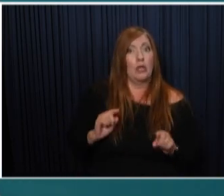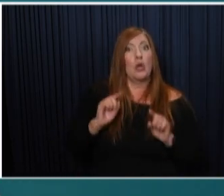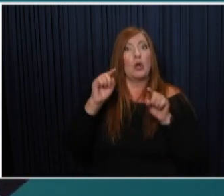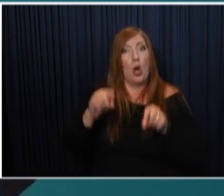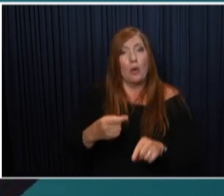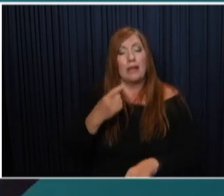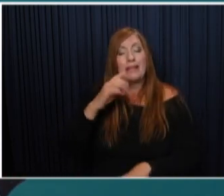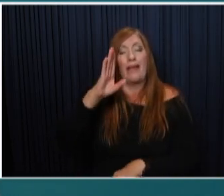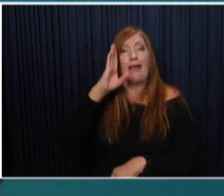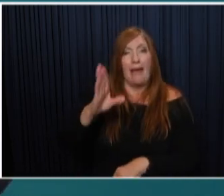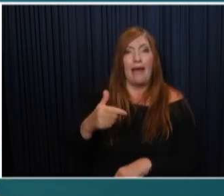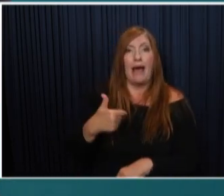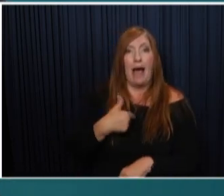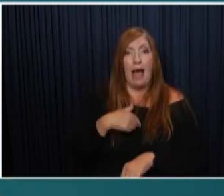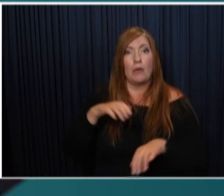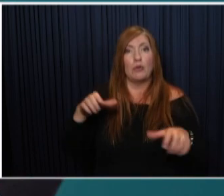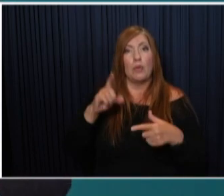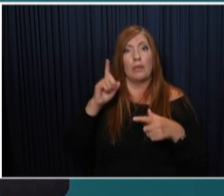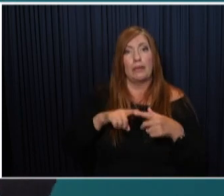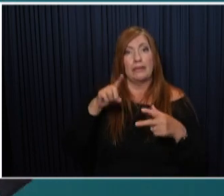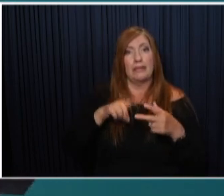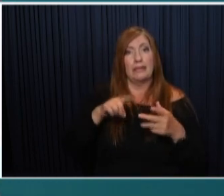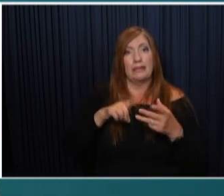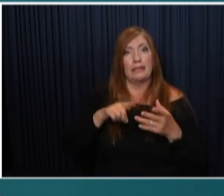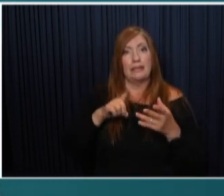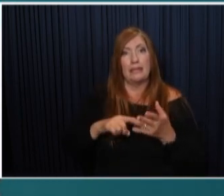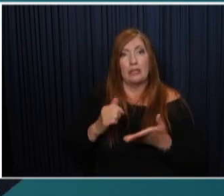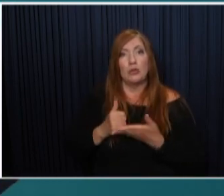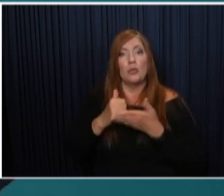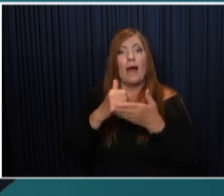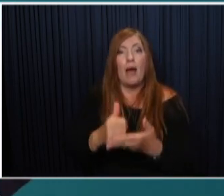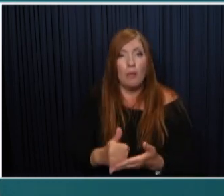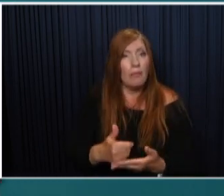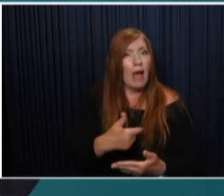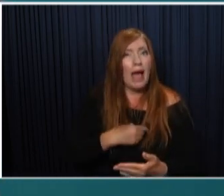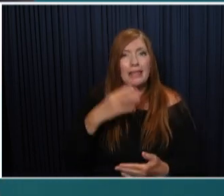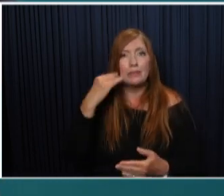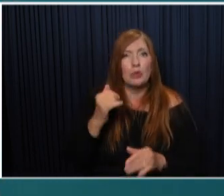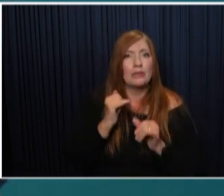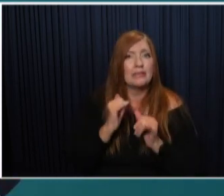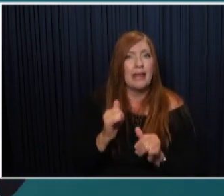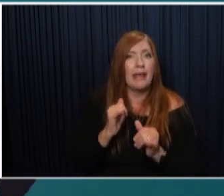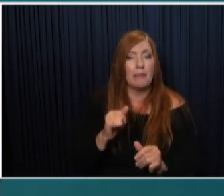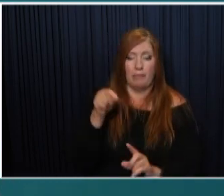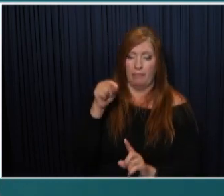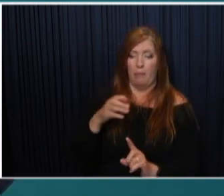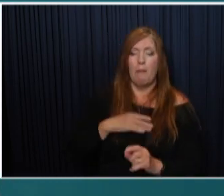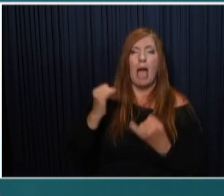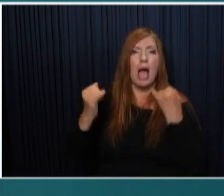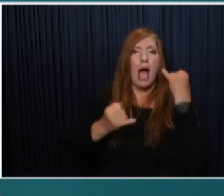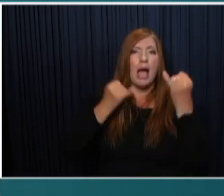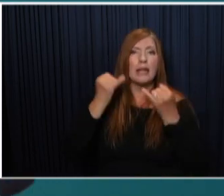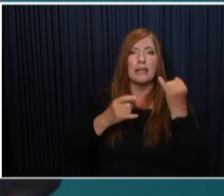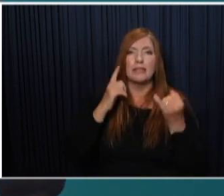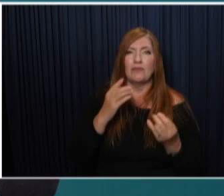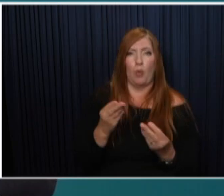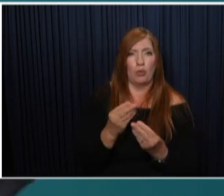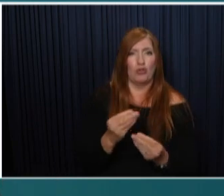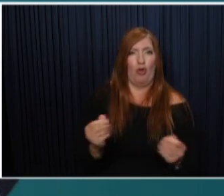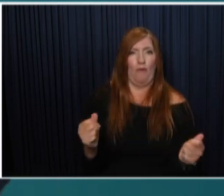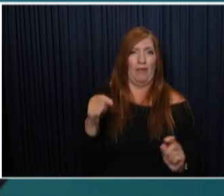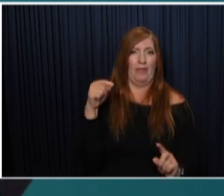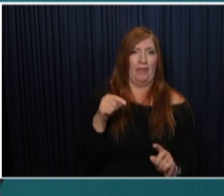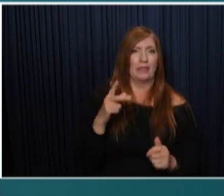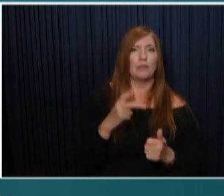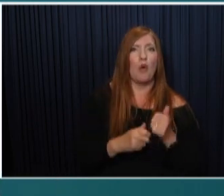going to do things that work for you because I'm in the same boat. Here's my ideas for solving this problem.